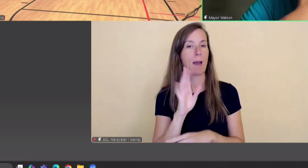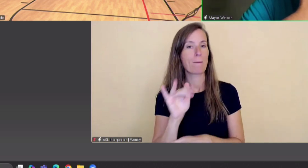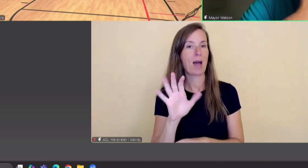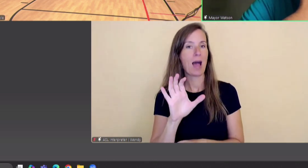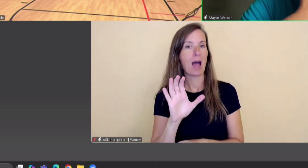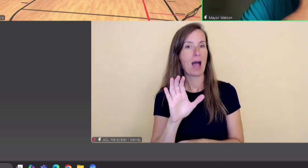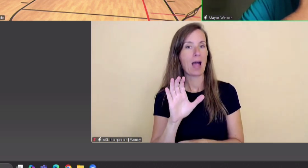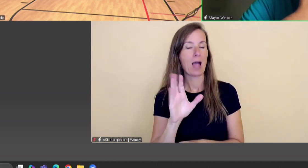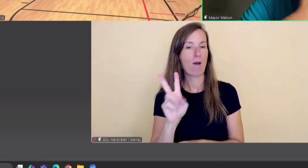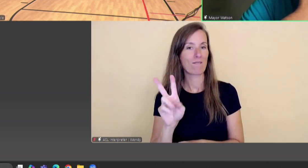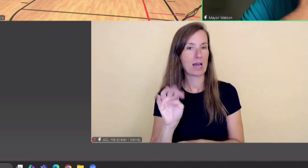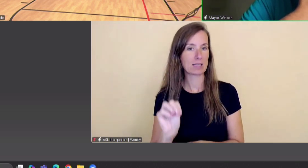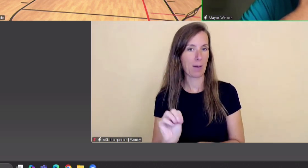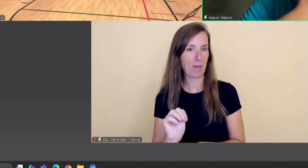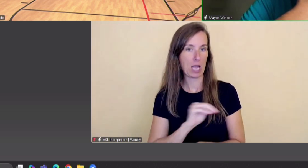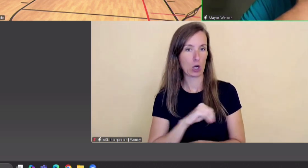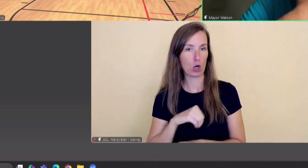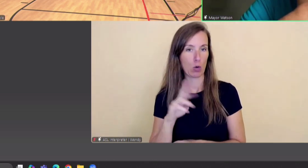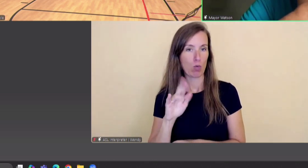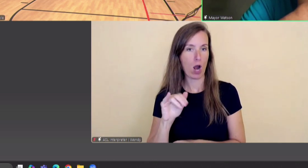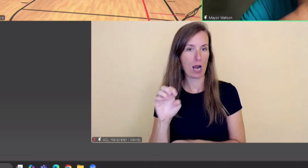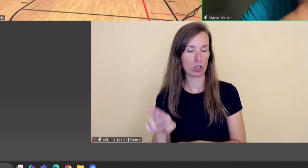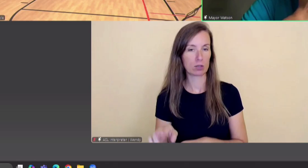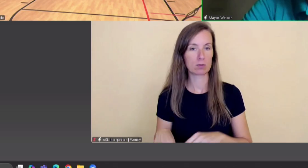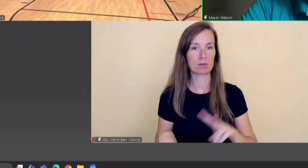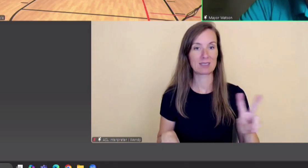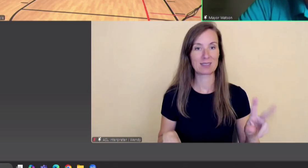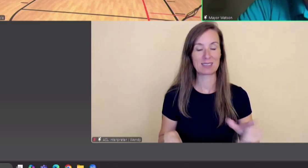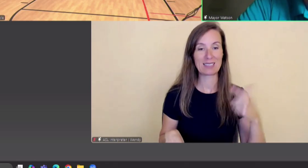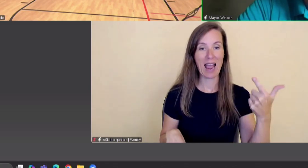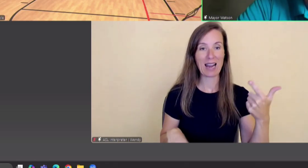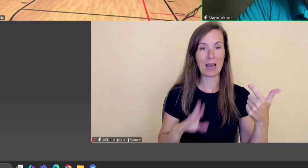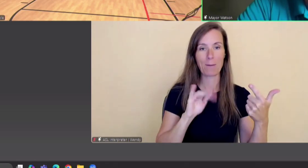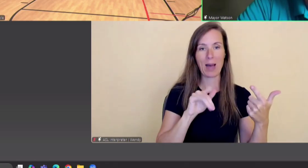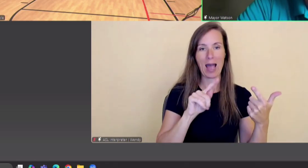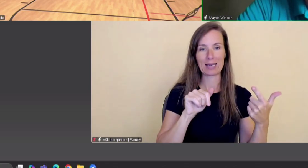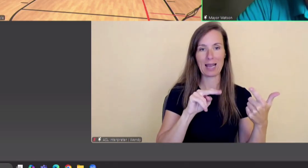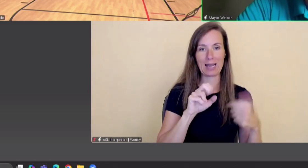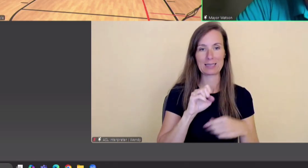Briner, seconded by Councilmember Tansey. Is there any discussion about the agenda?